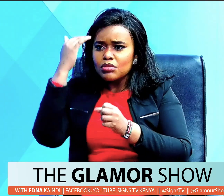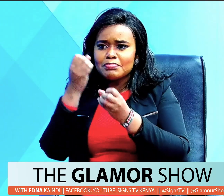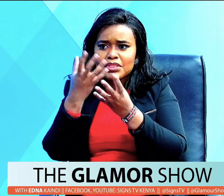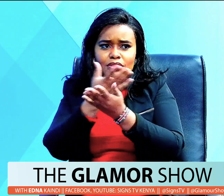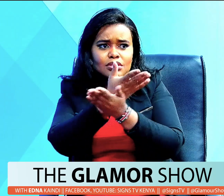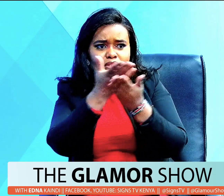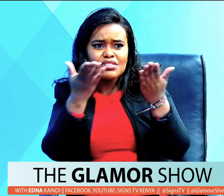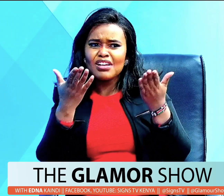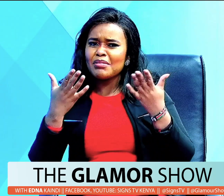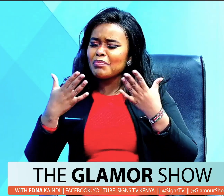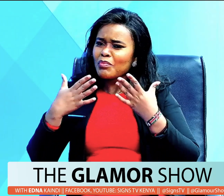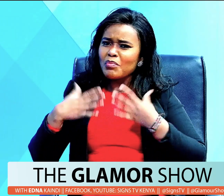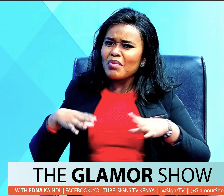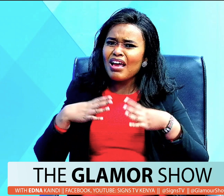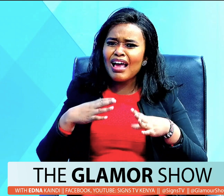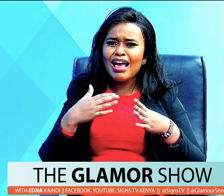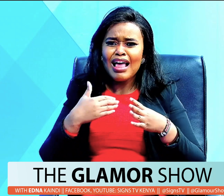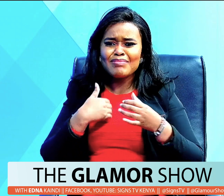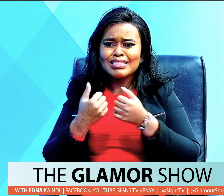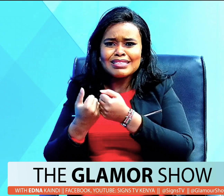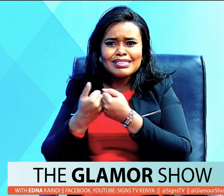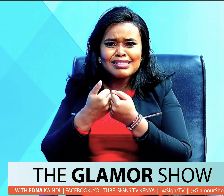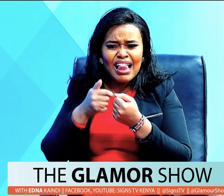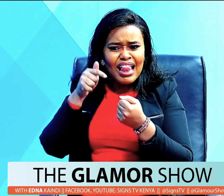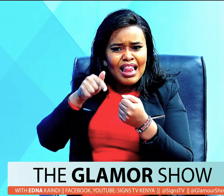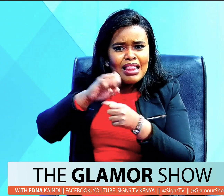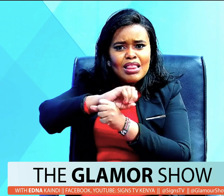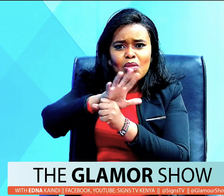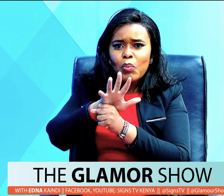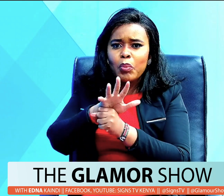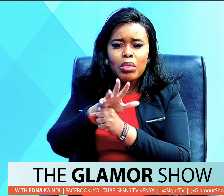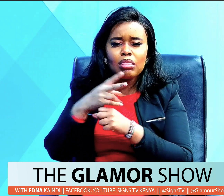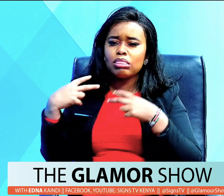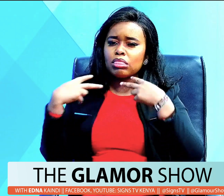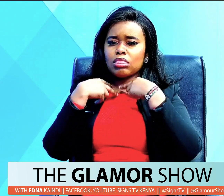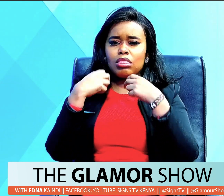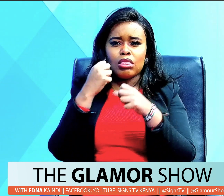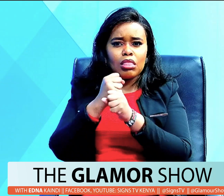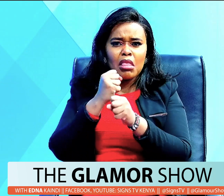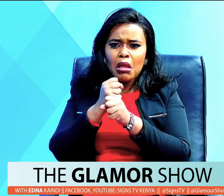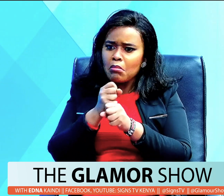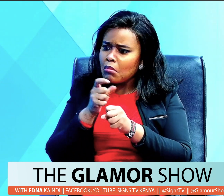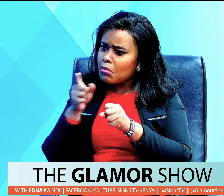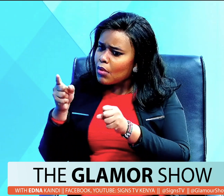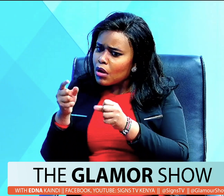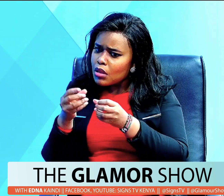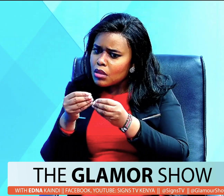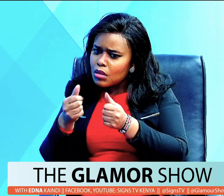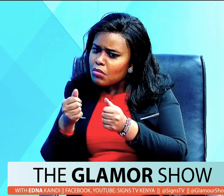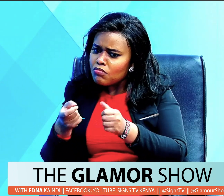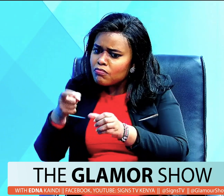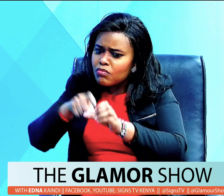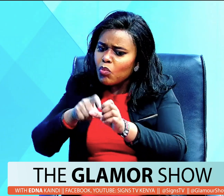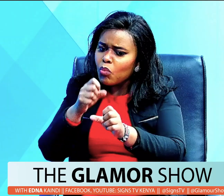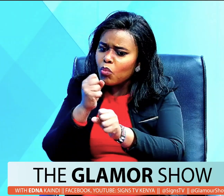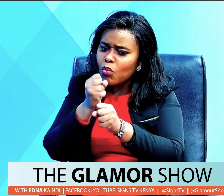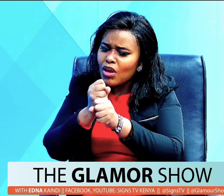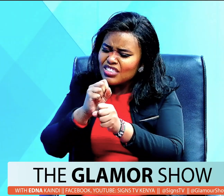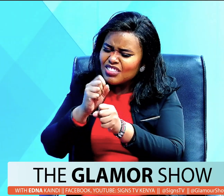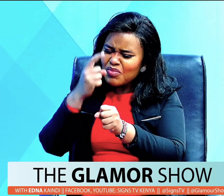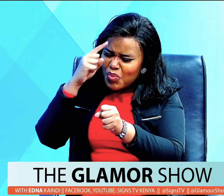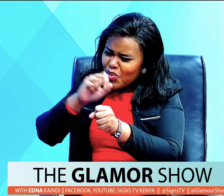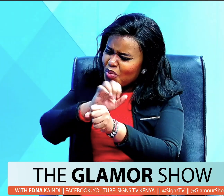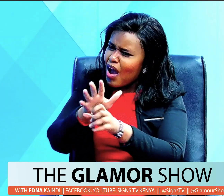you learning and perfecting the skill during COVID time. Yeah. We have so many people who are experiencing challenges during the COVID time, and